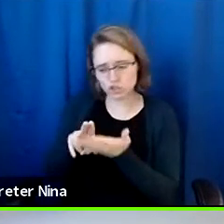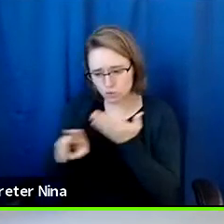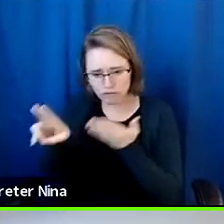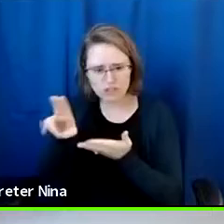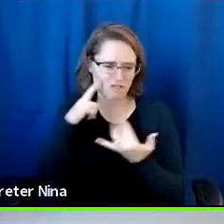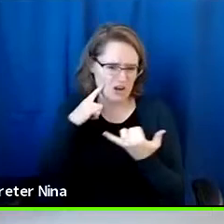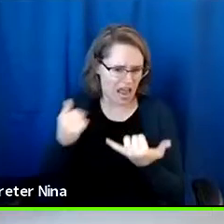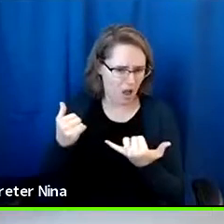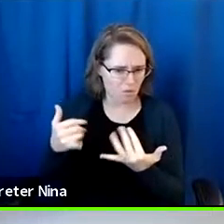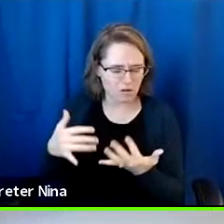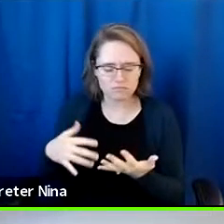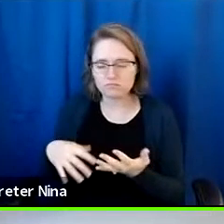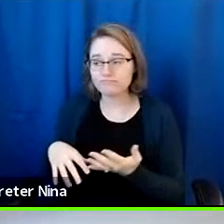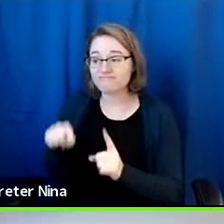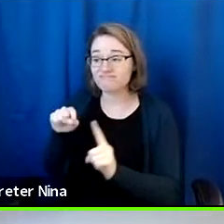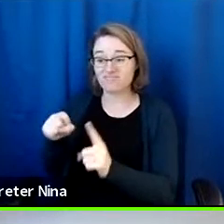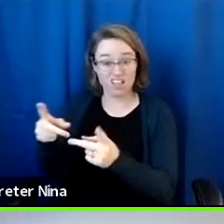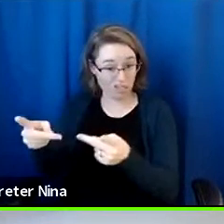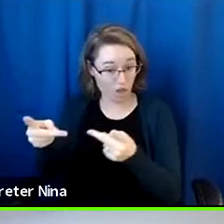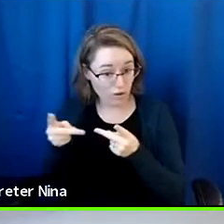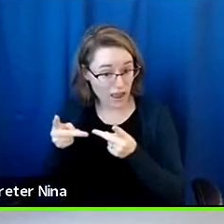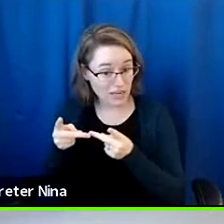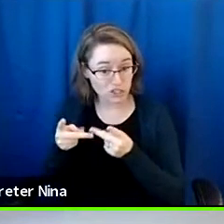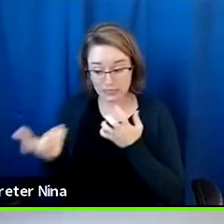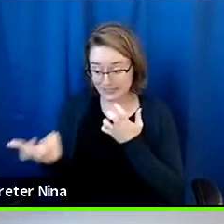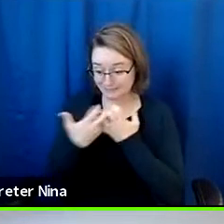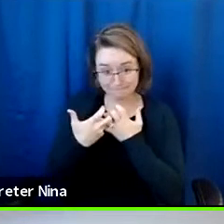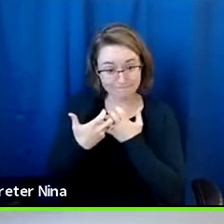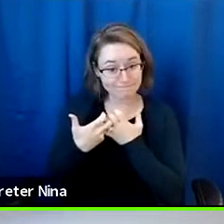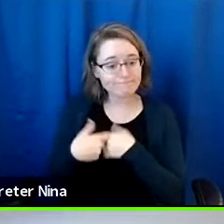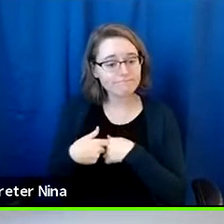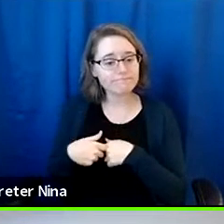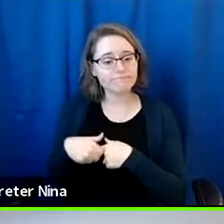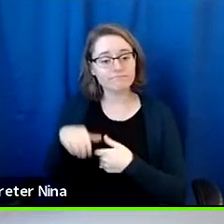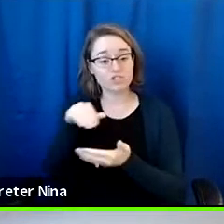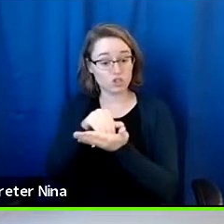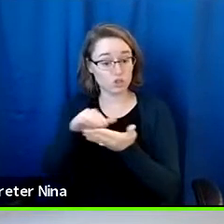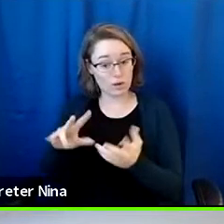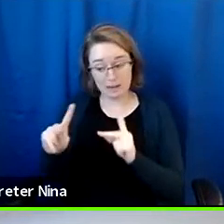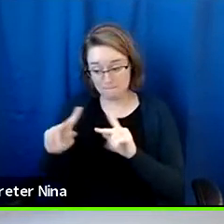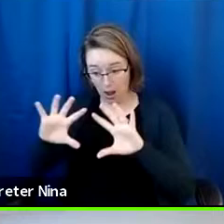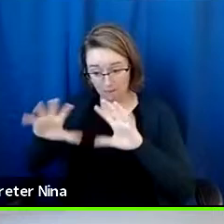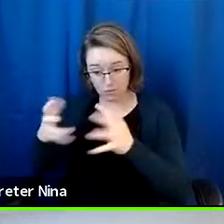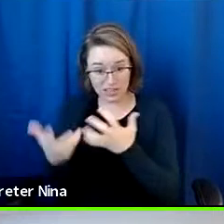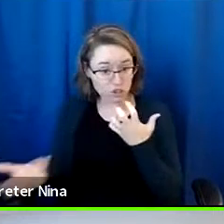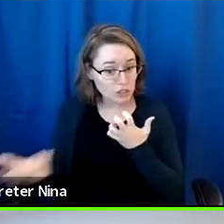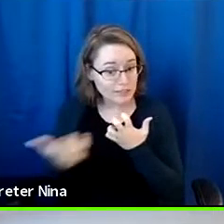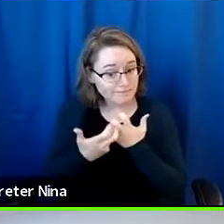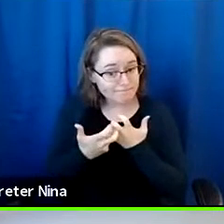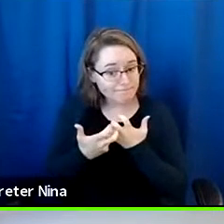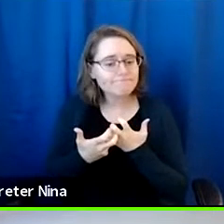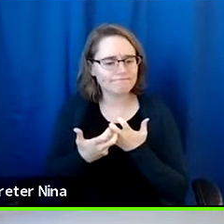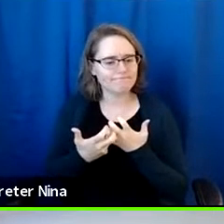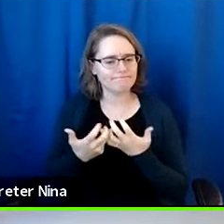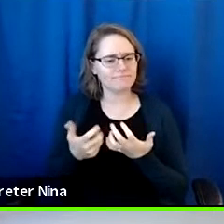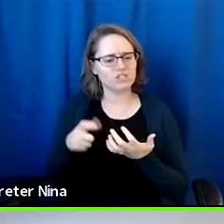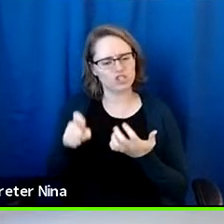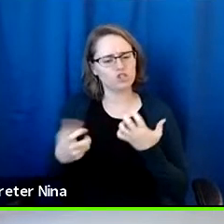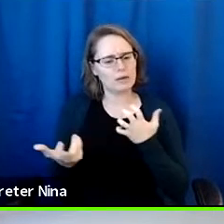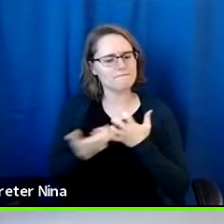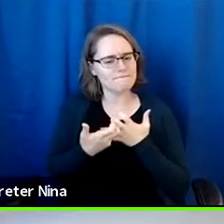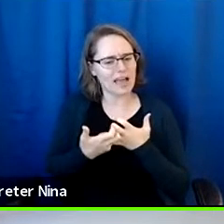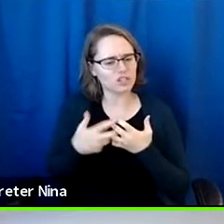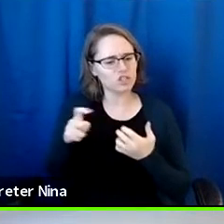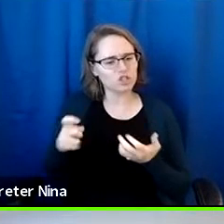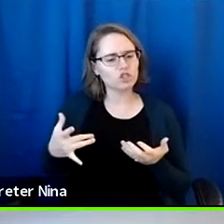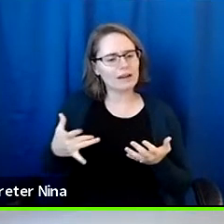now. The location, the student population that they serve, it should match. It should feel